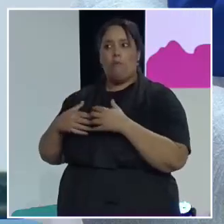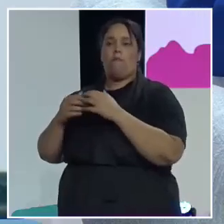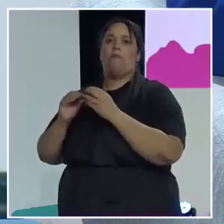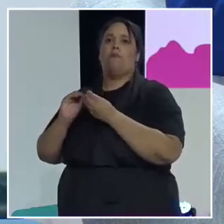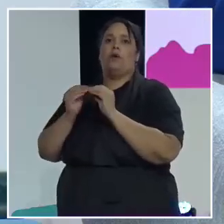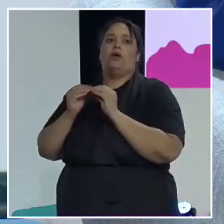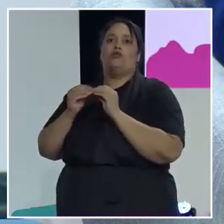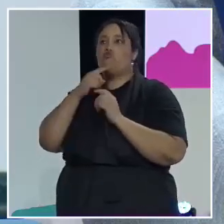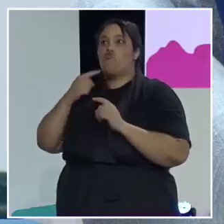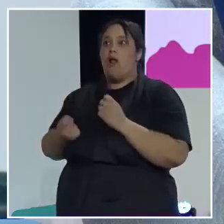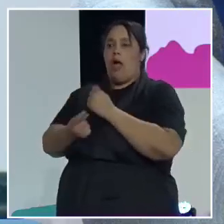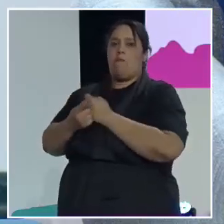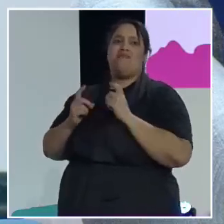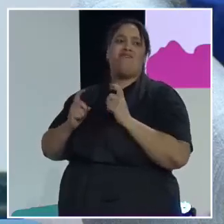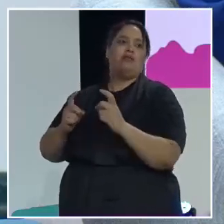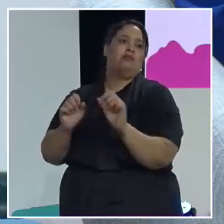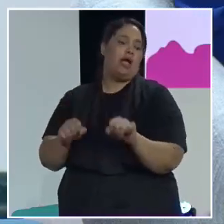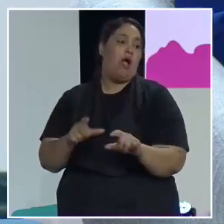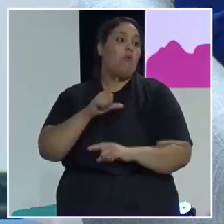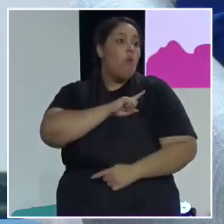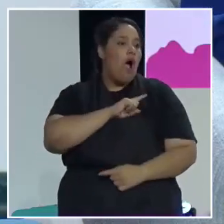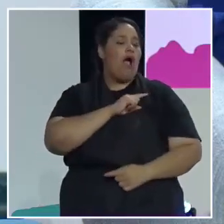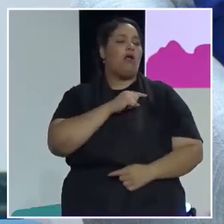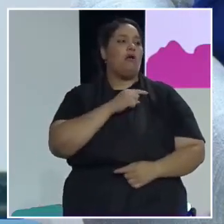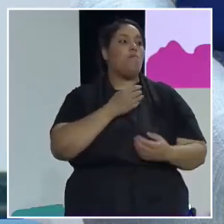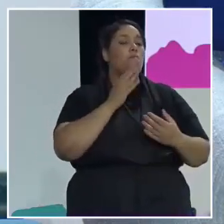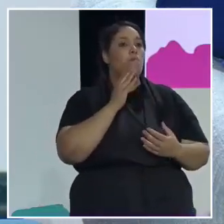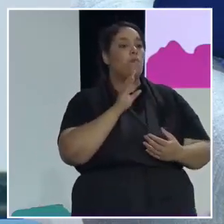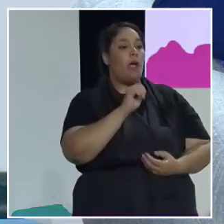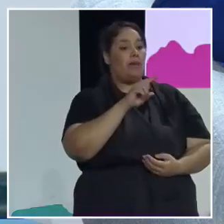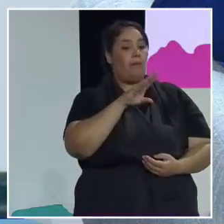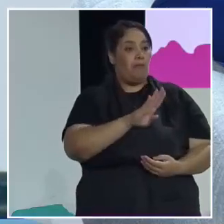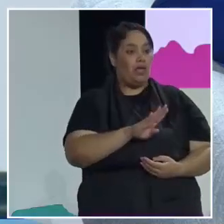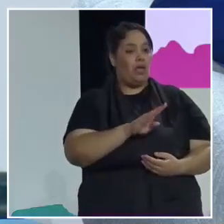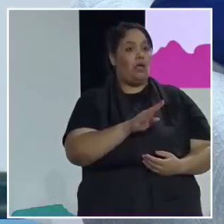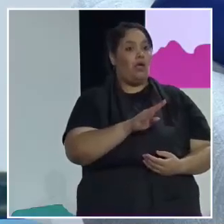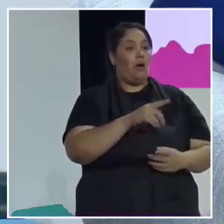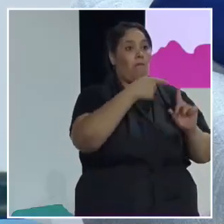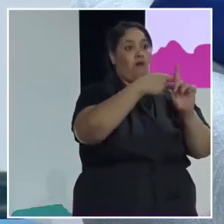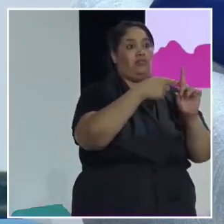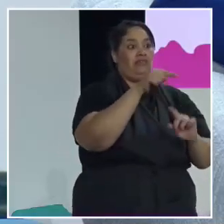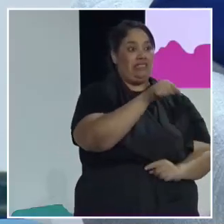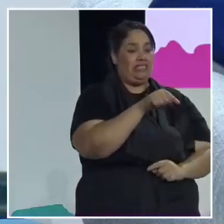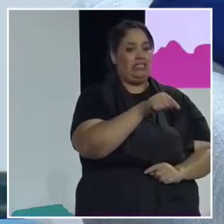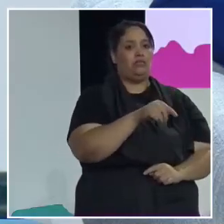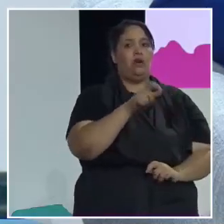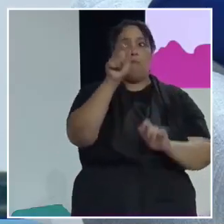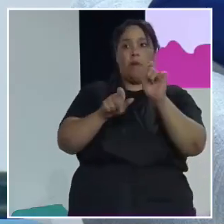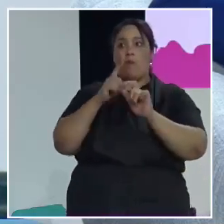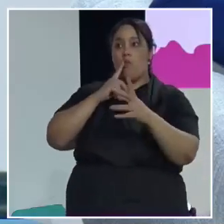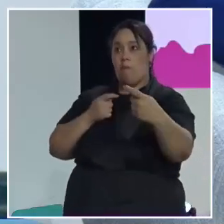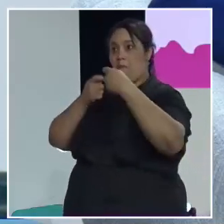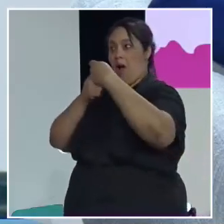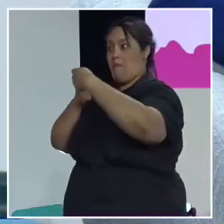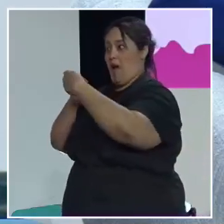to the markets all day, every day, the beauty of the MDBs is that the buyers of those bonds have no